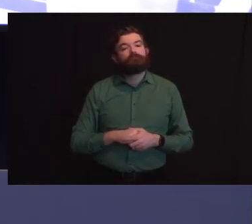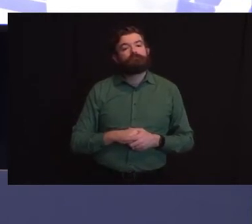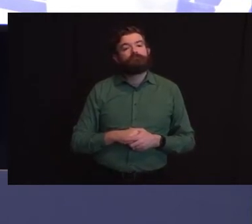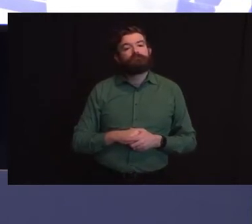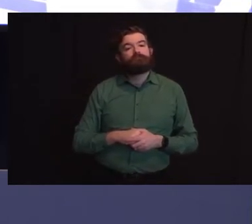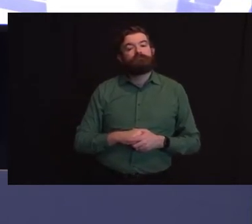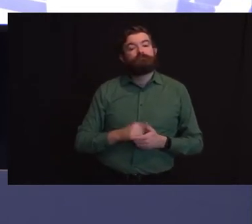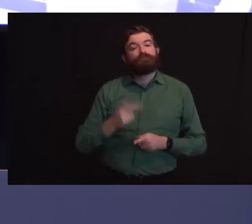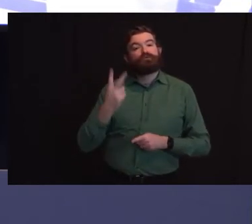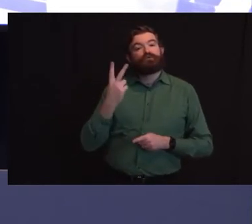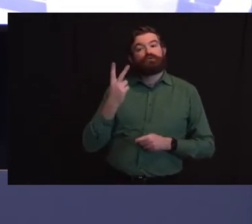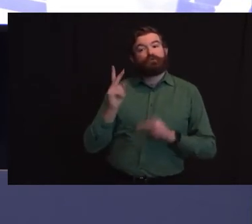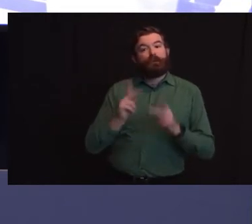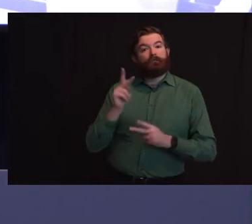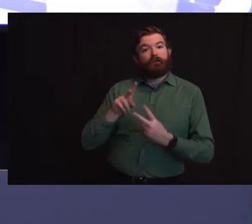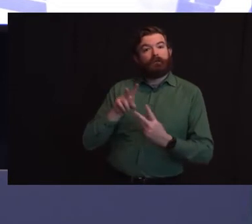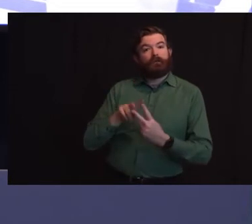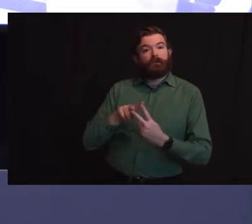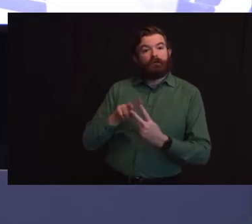history.